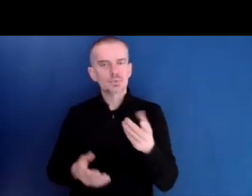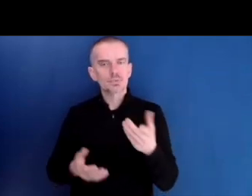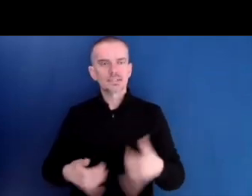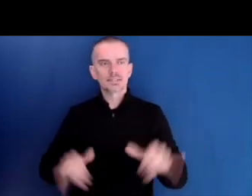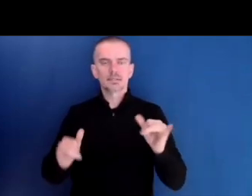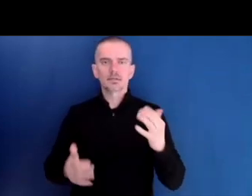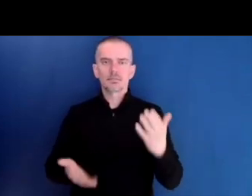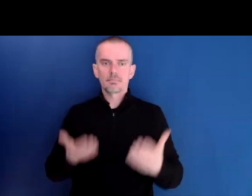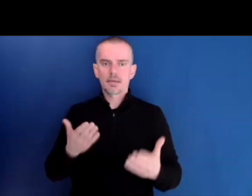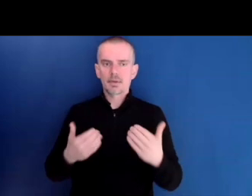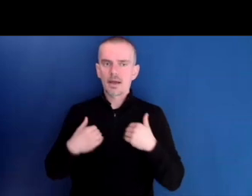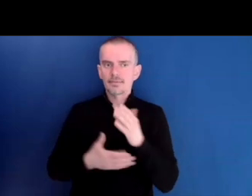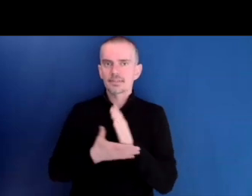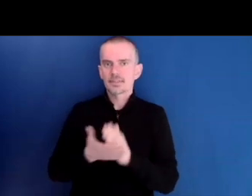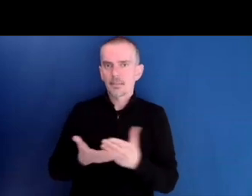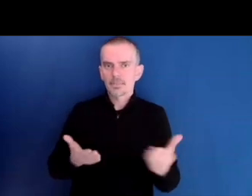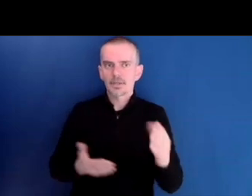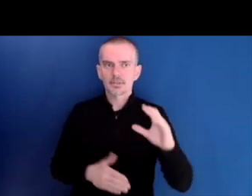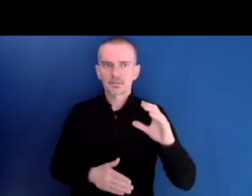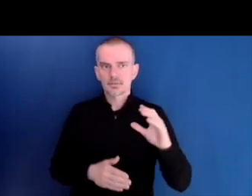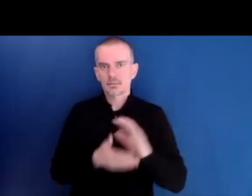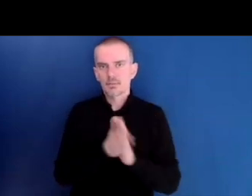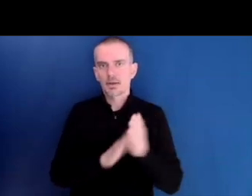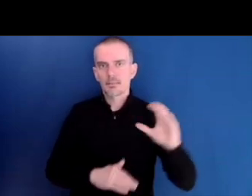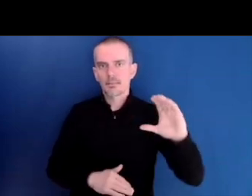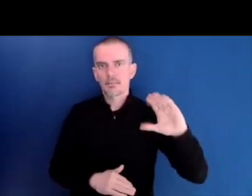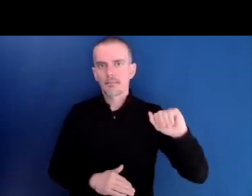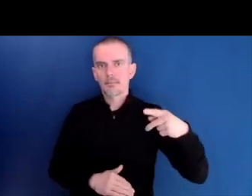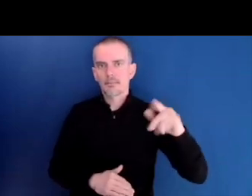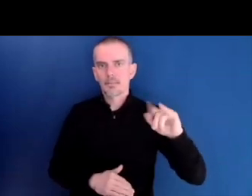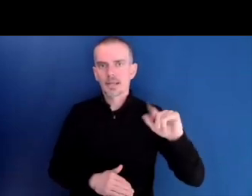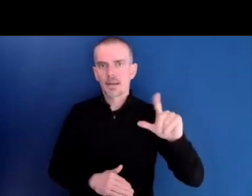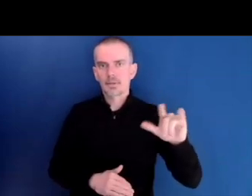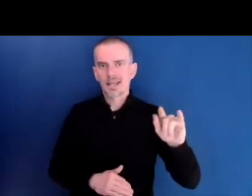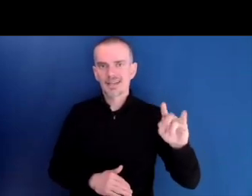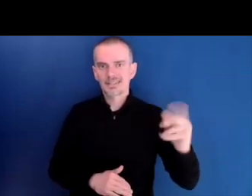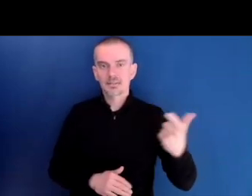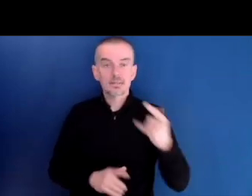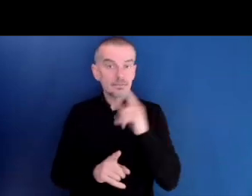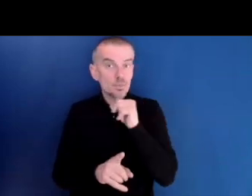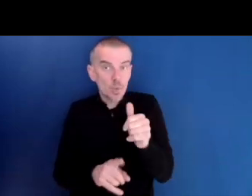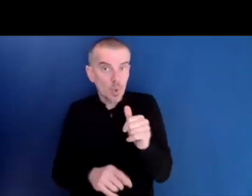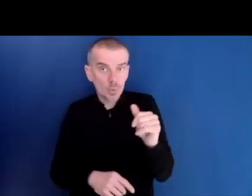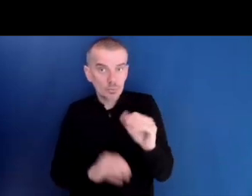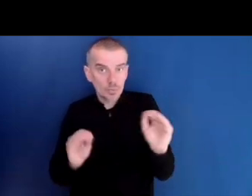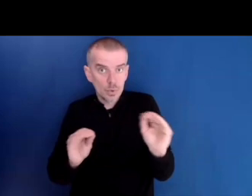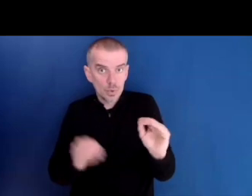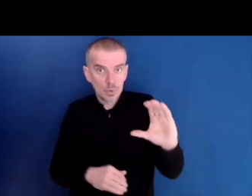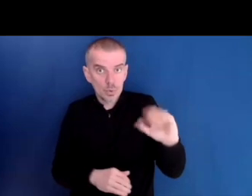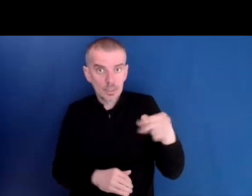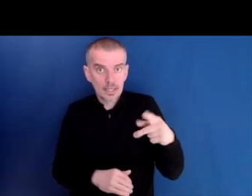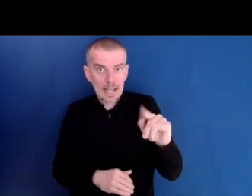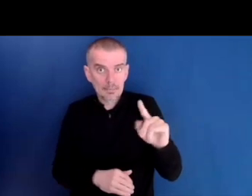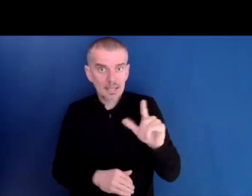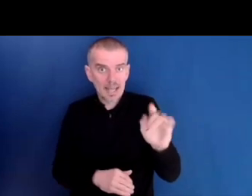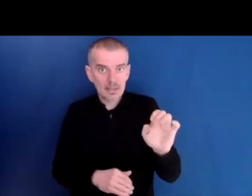capitalizing that particular cost. If you're not capitalizing the cost, then the reports should align actually, right? Because you're